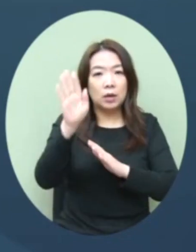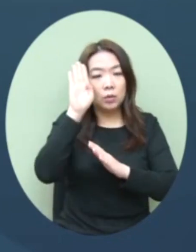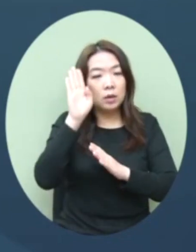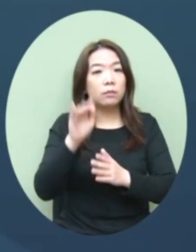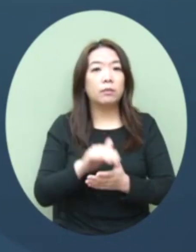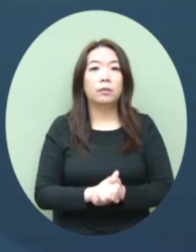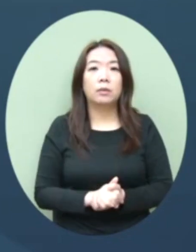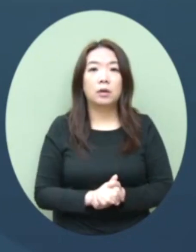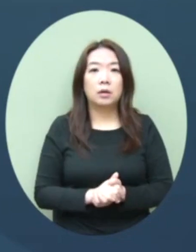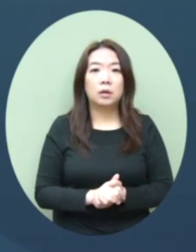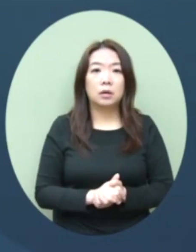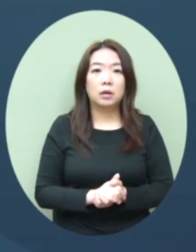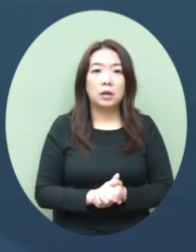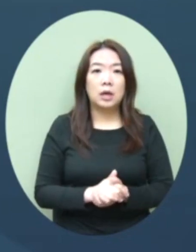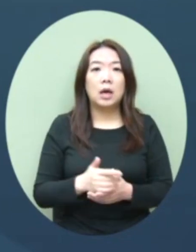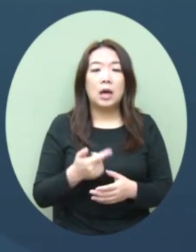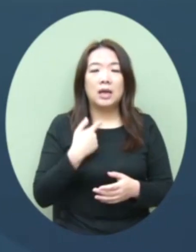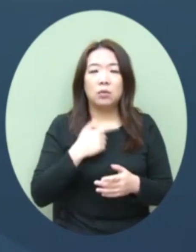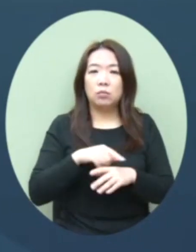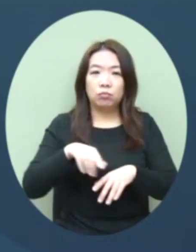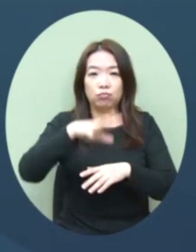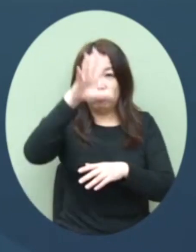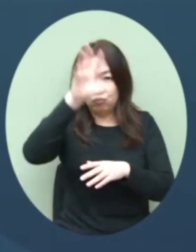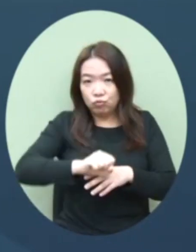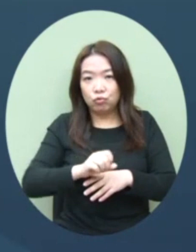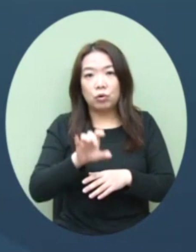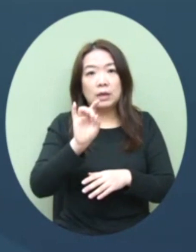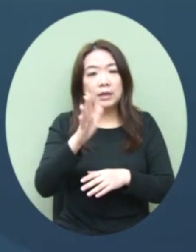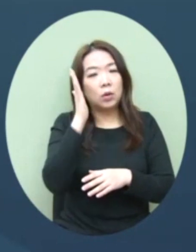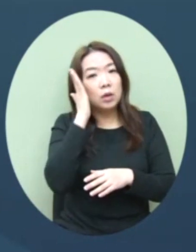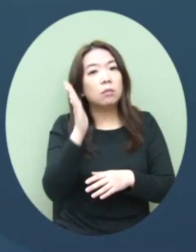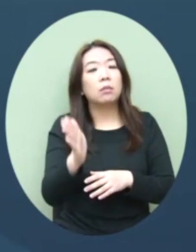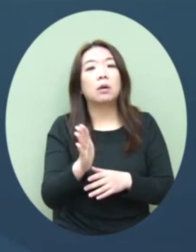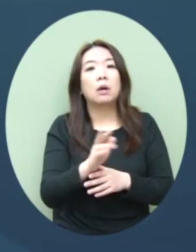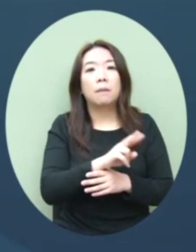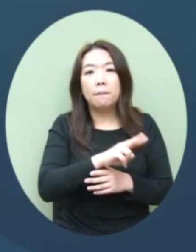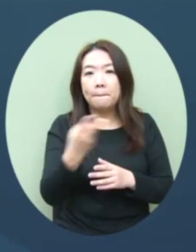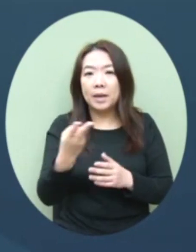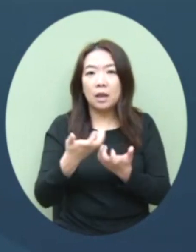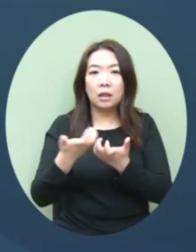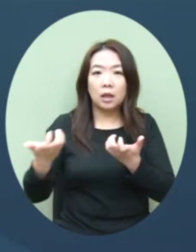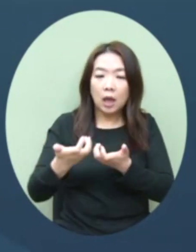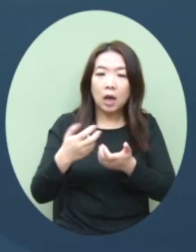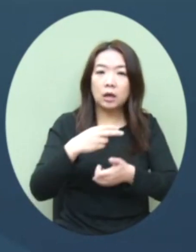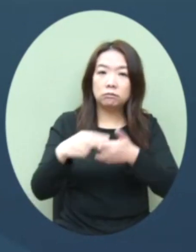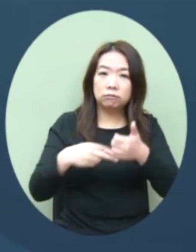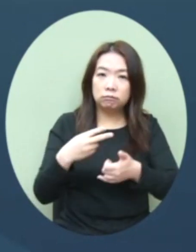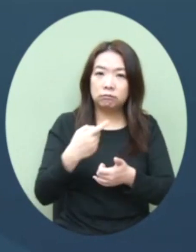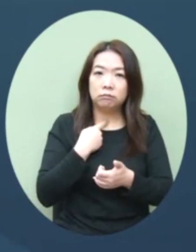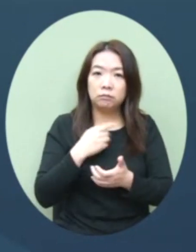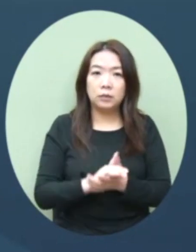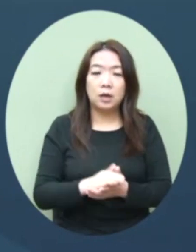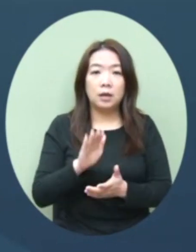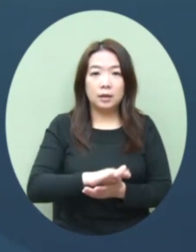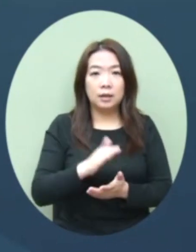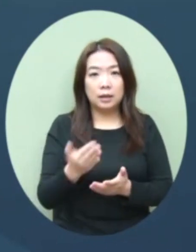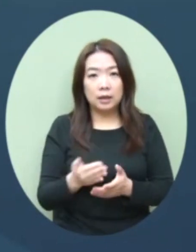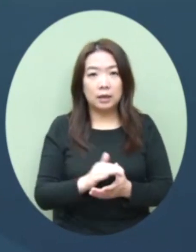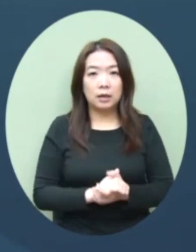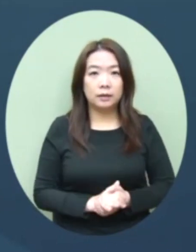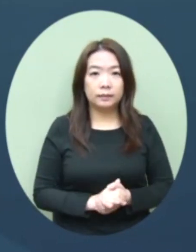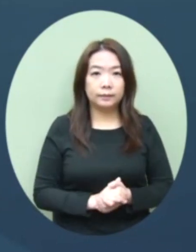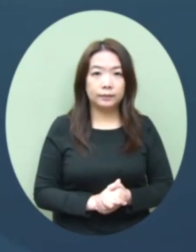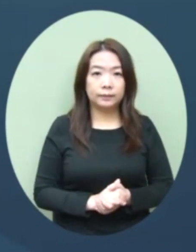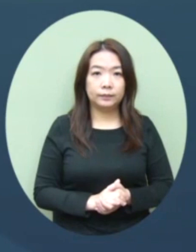because if it is too small the operation becomes very difficult so my target is to get them to agree to a plan